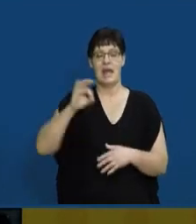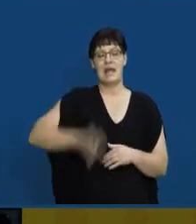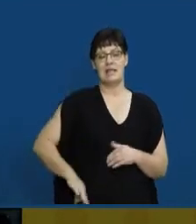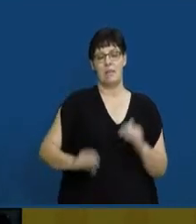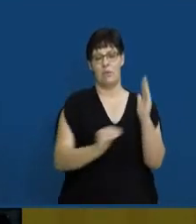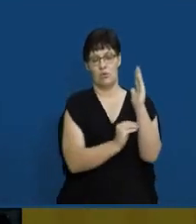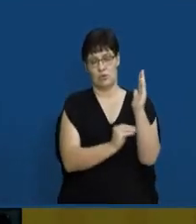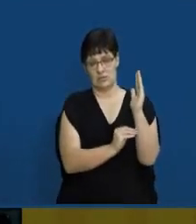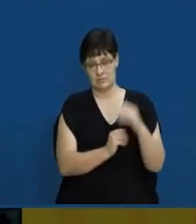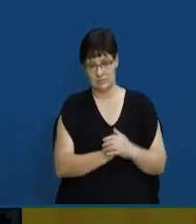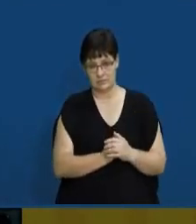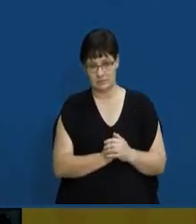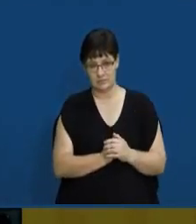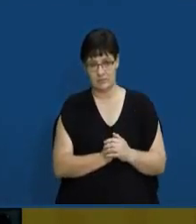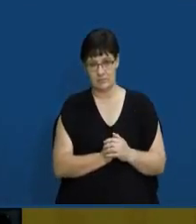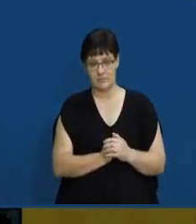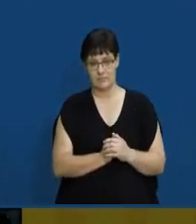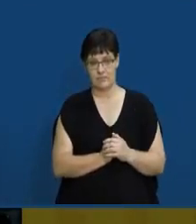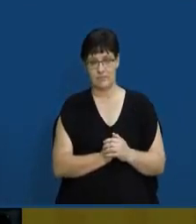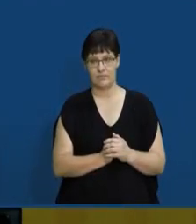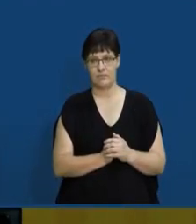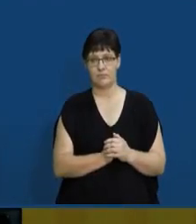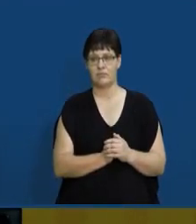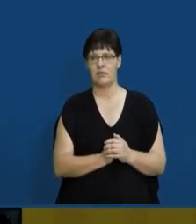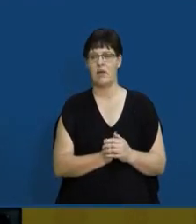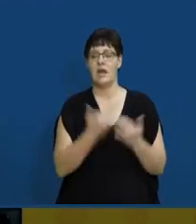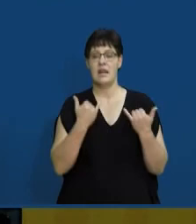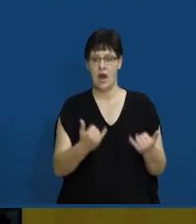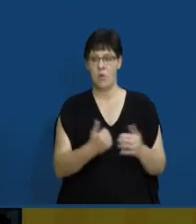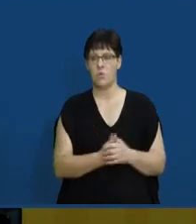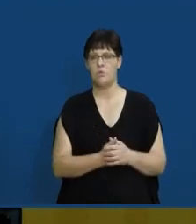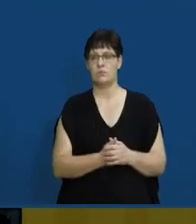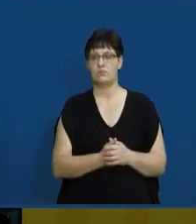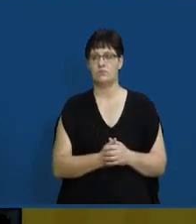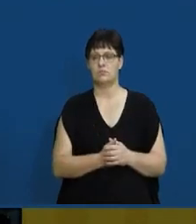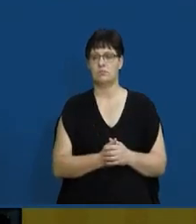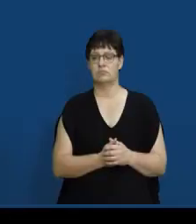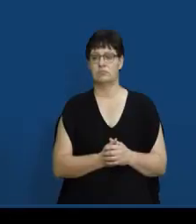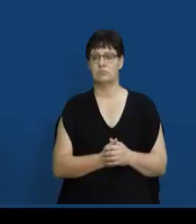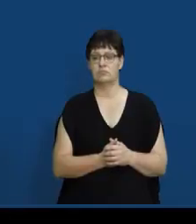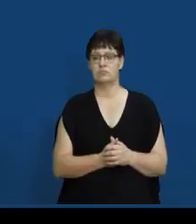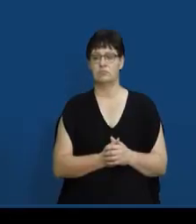note. Okay, we're now going to go on to,